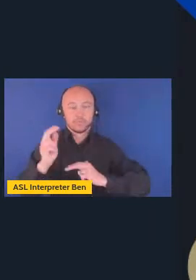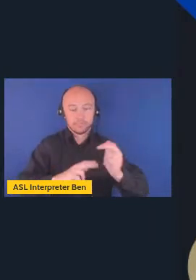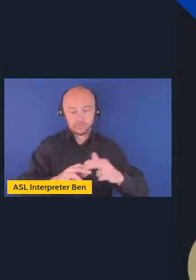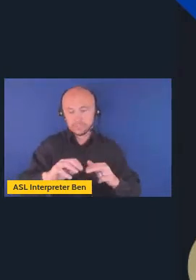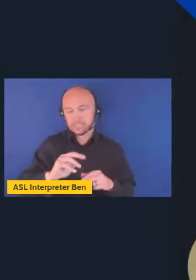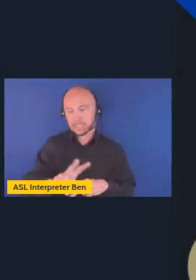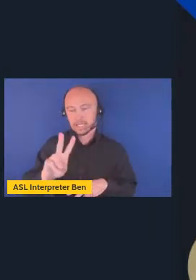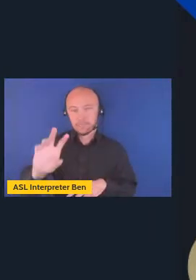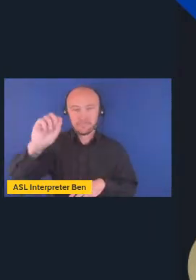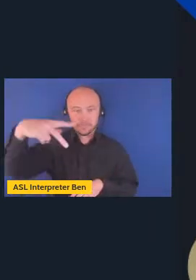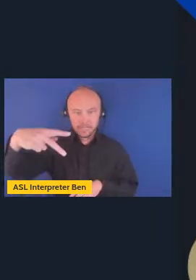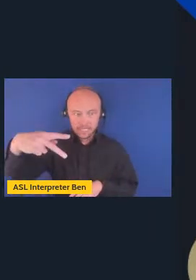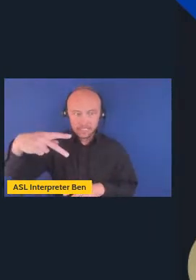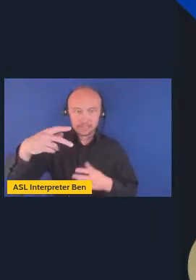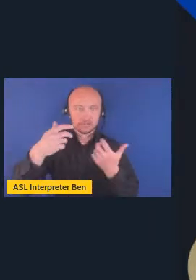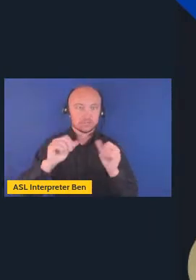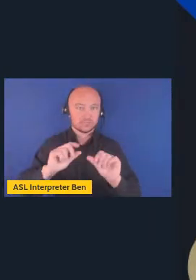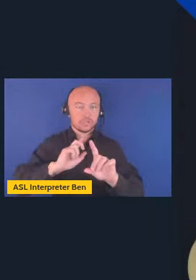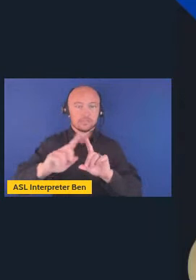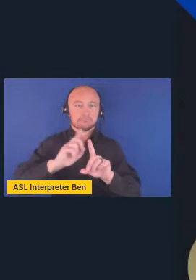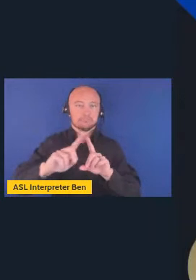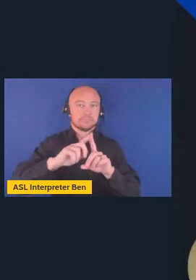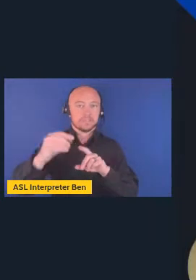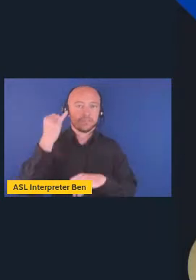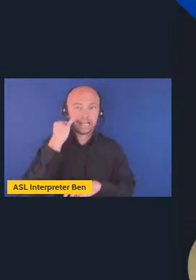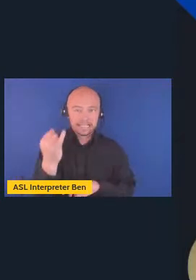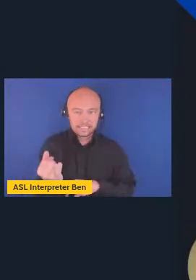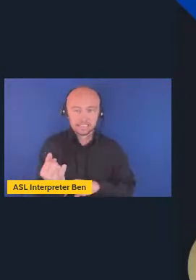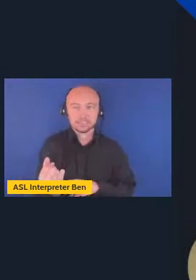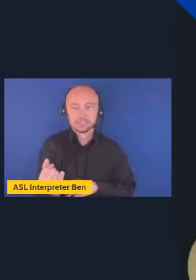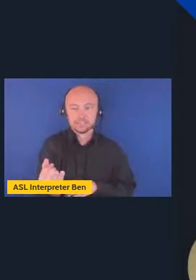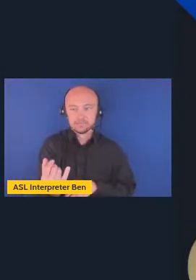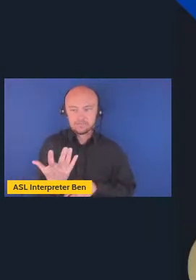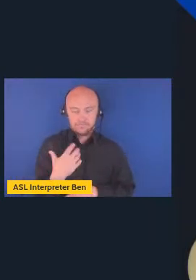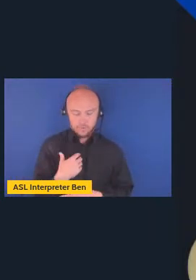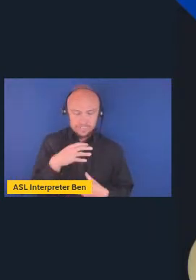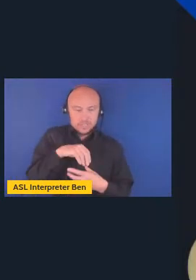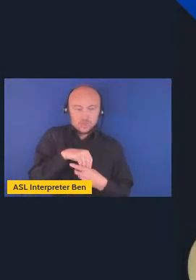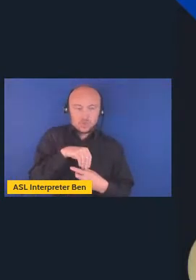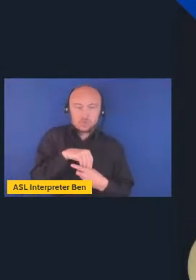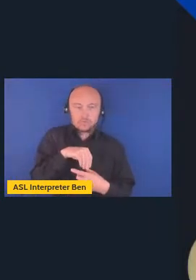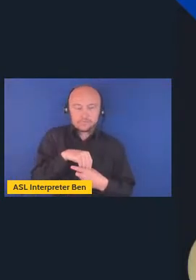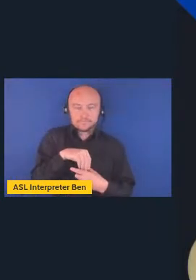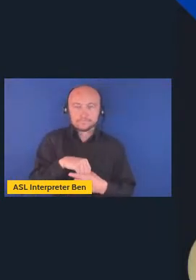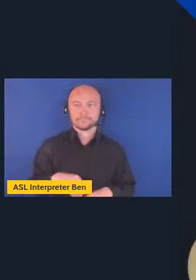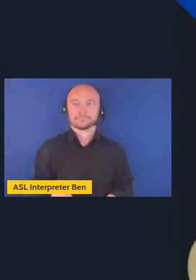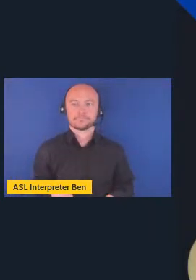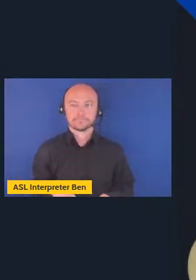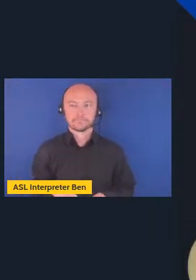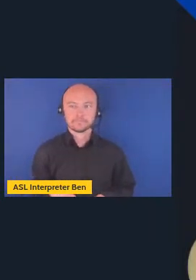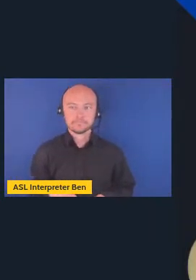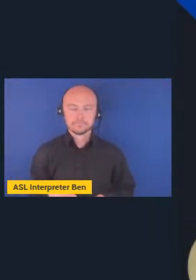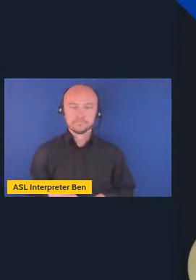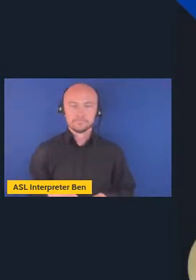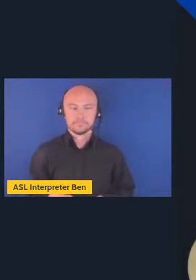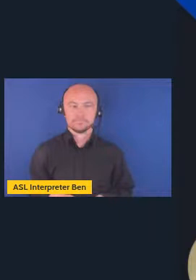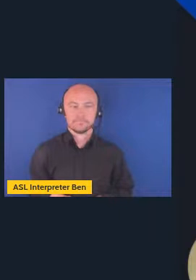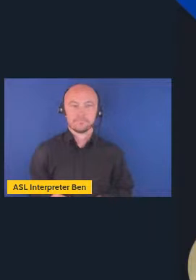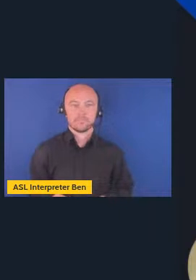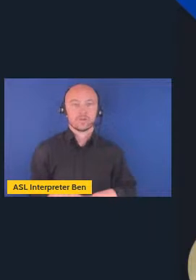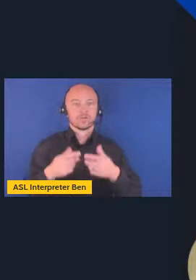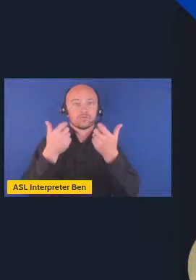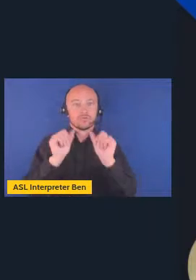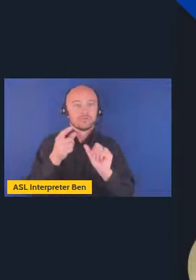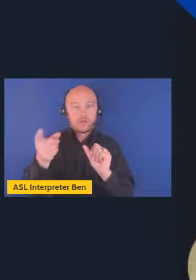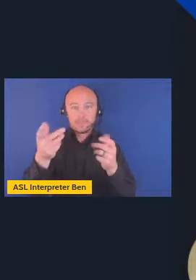and trying out different product ideas internally. And so we tried that, and